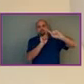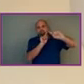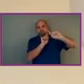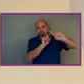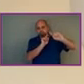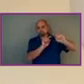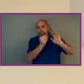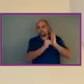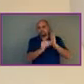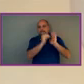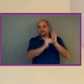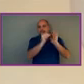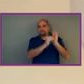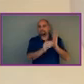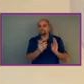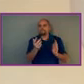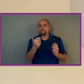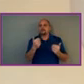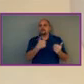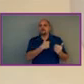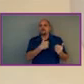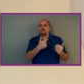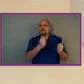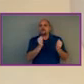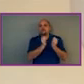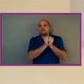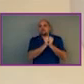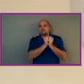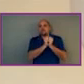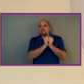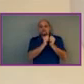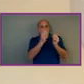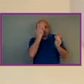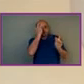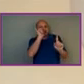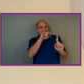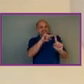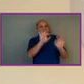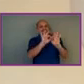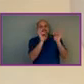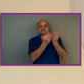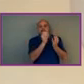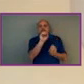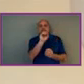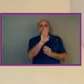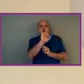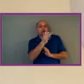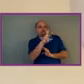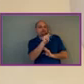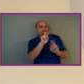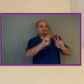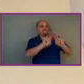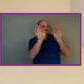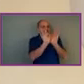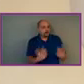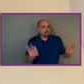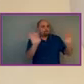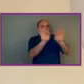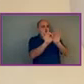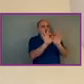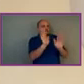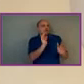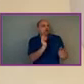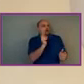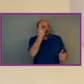Is a set of a family of objects that are extremely important again, to understand the